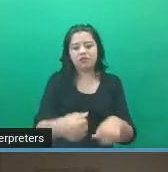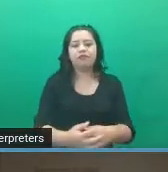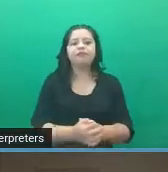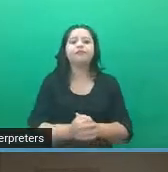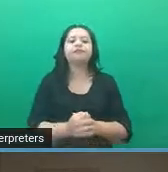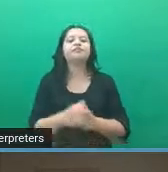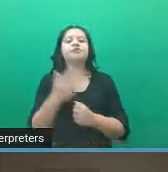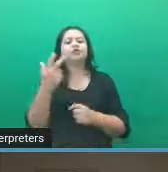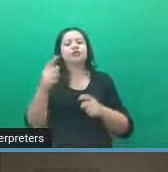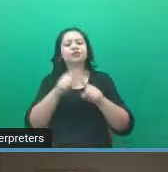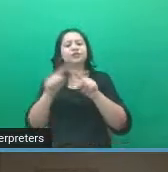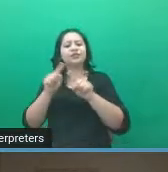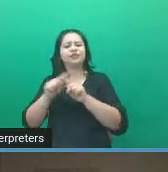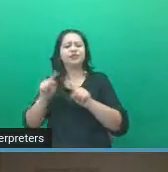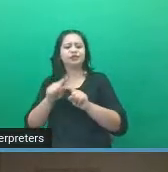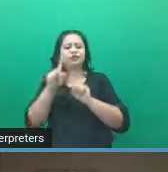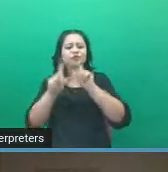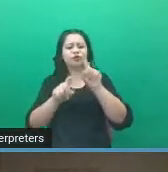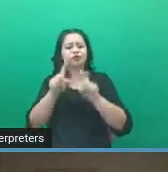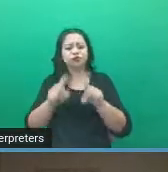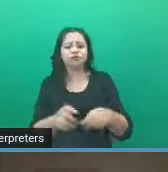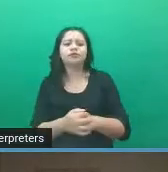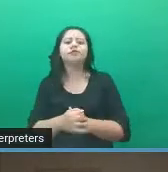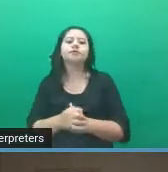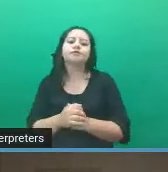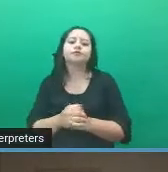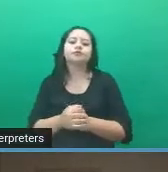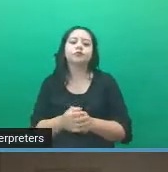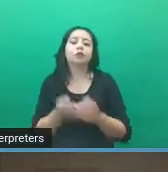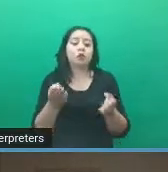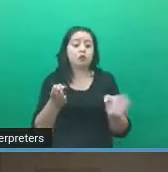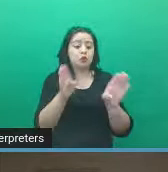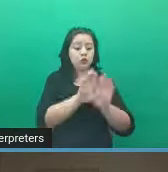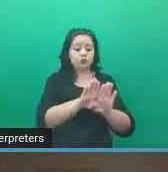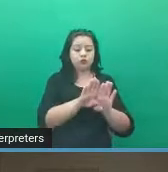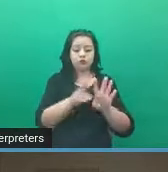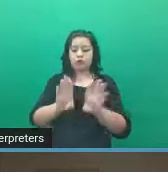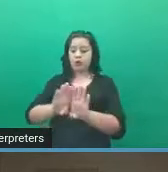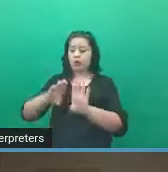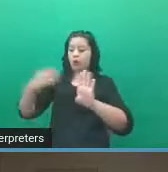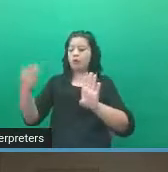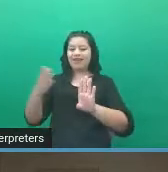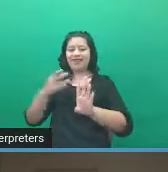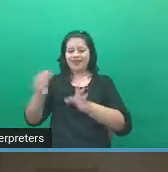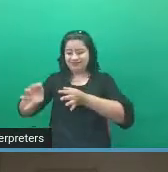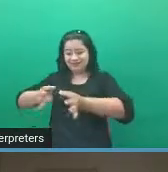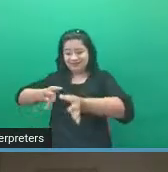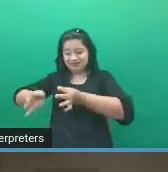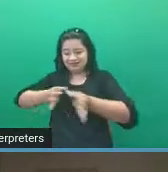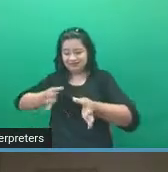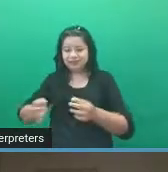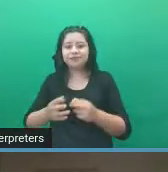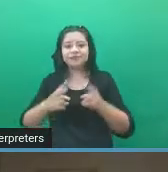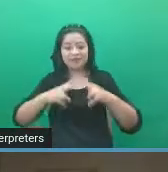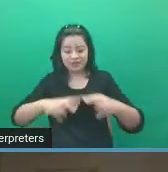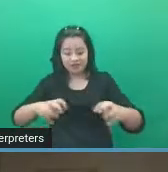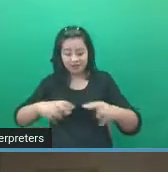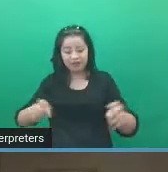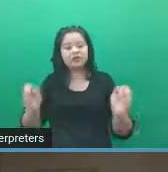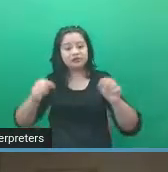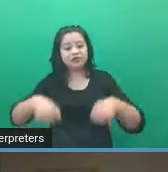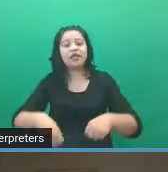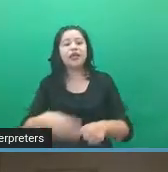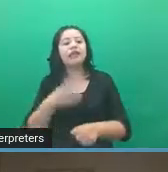of questions that Surveymonkey has: the closed-ended, open-ended, and descriptive. Analysis happens in real time, and results are